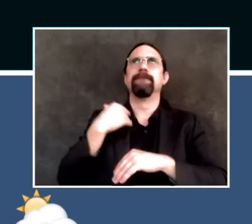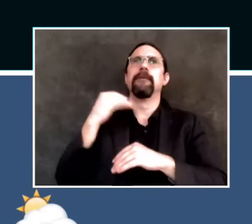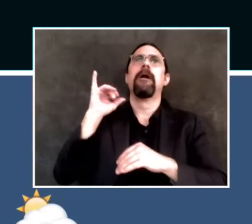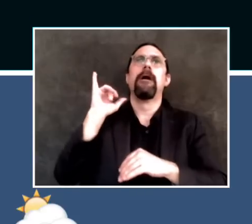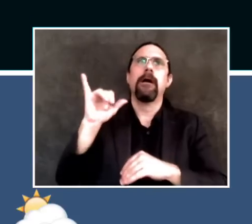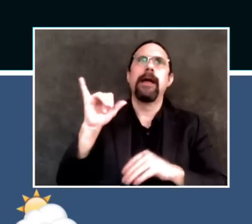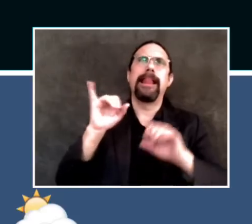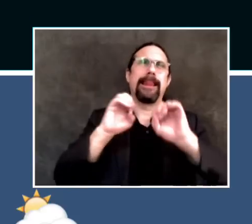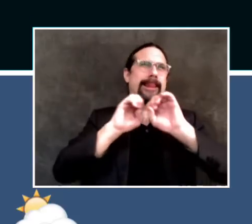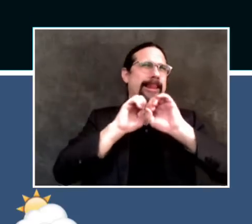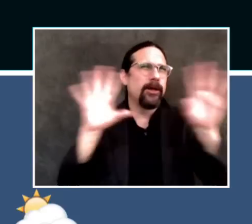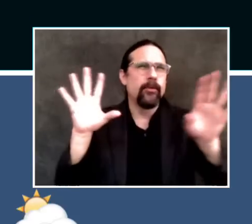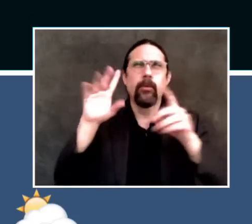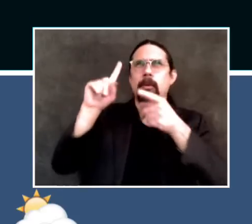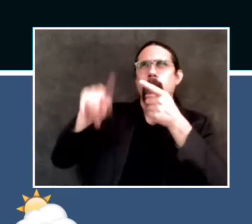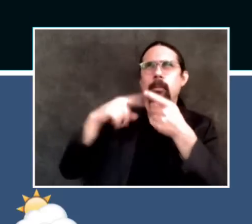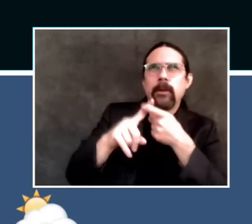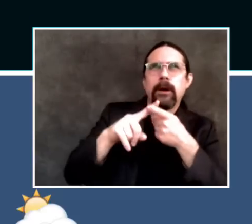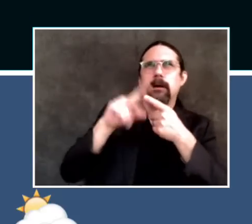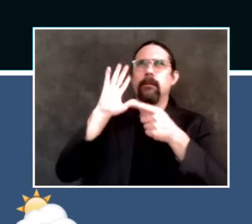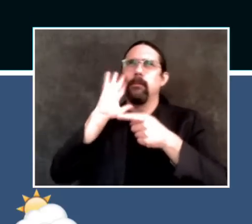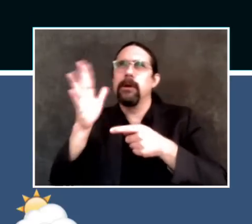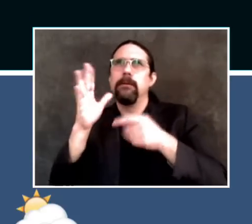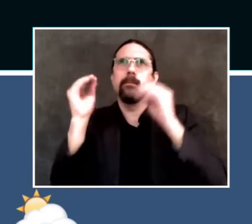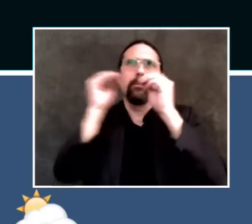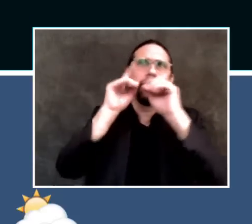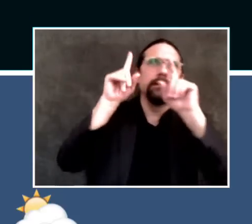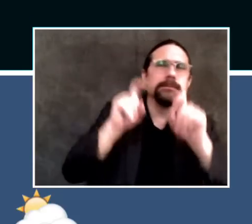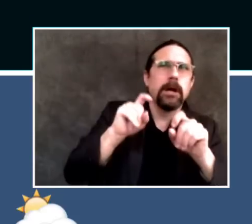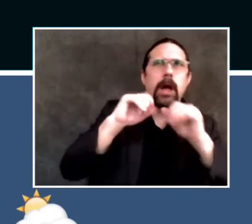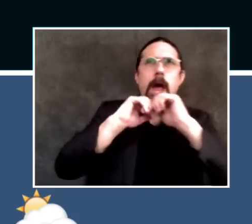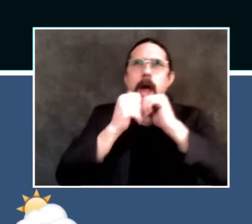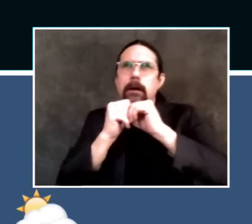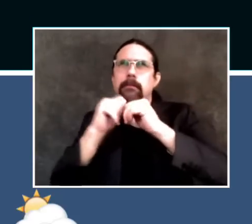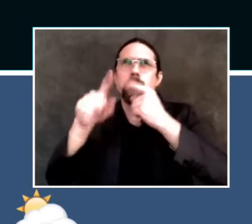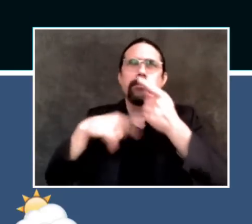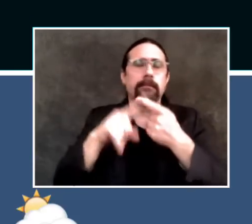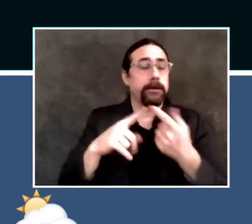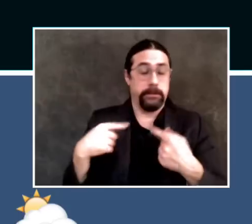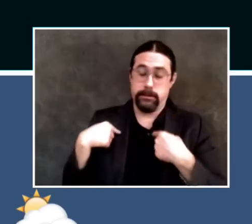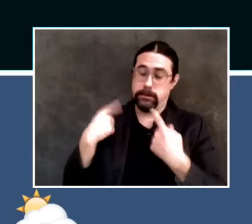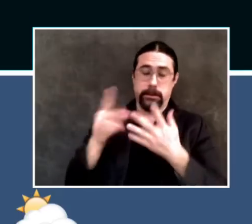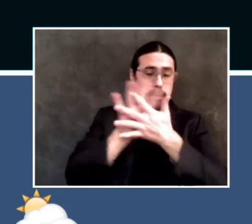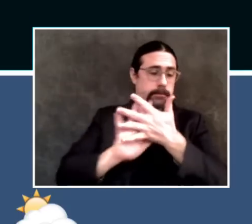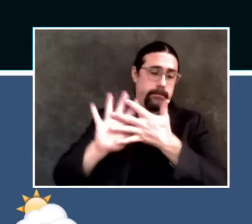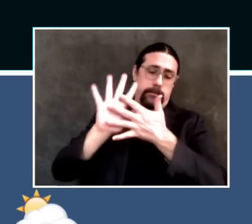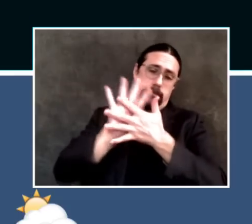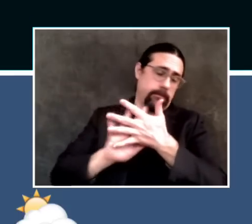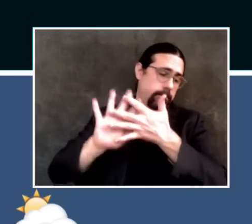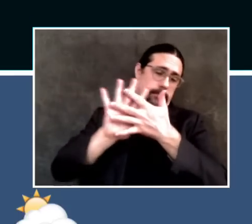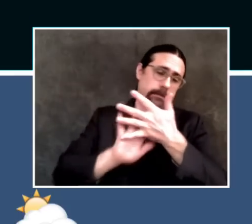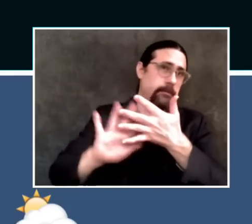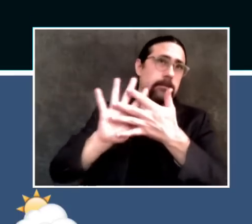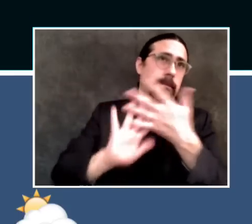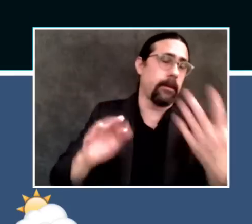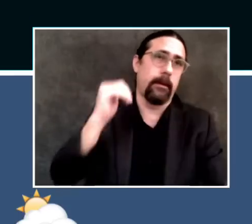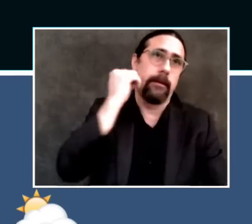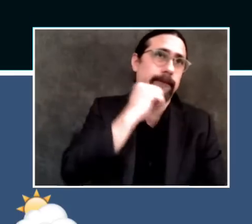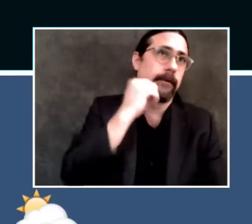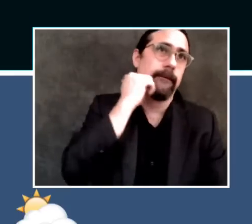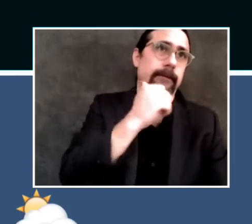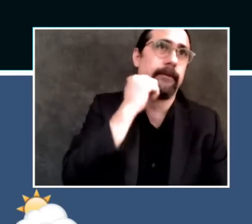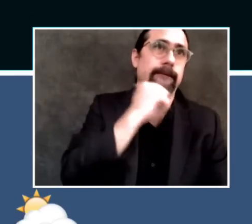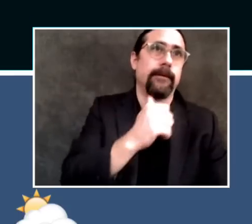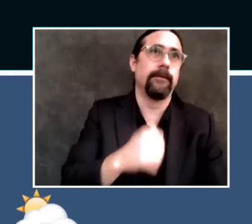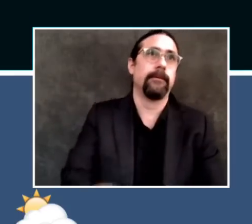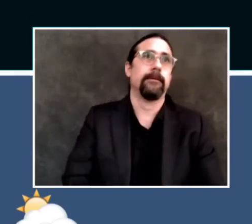we would be in an entirely different situation. And bluntly, I'm not going to let bygones be bygones, to say the least, but I can tell you we